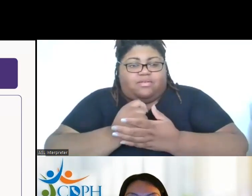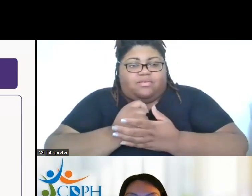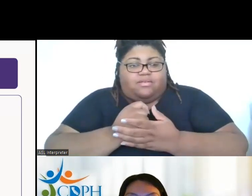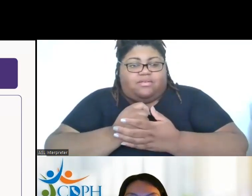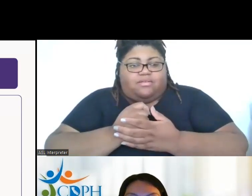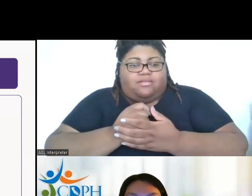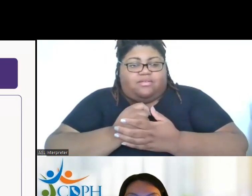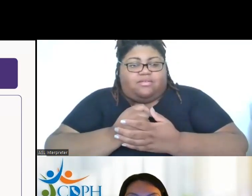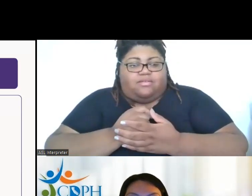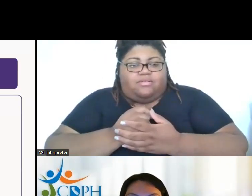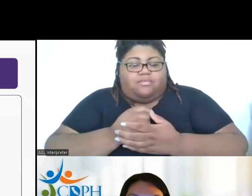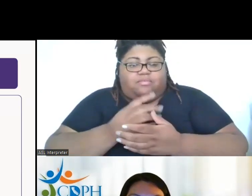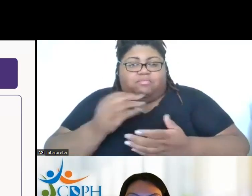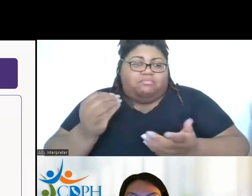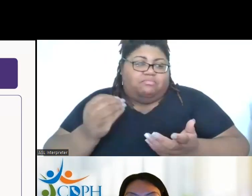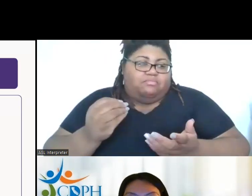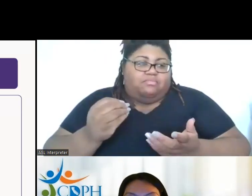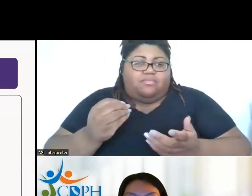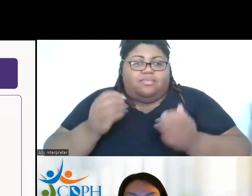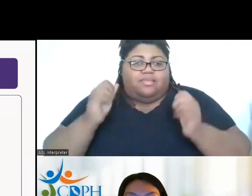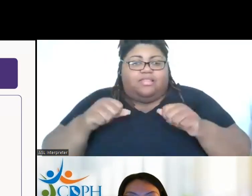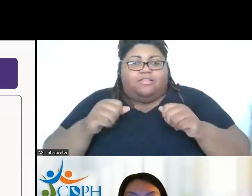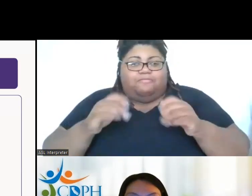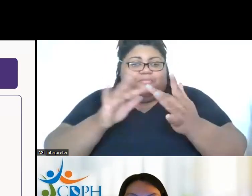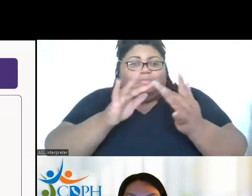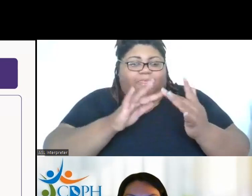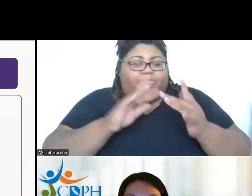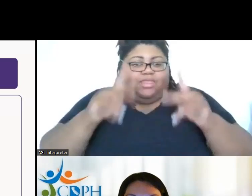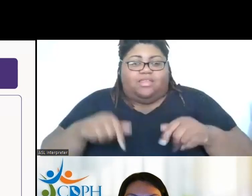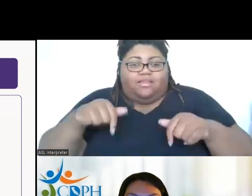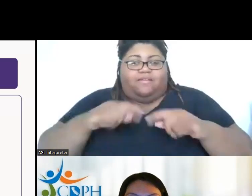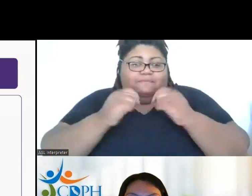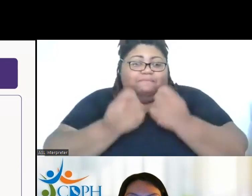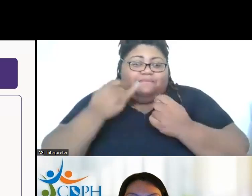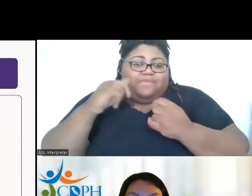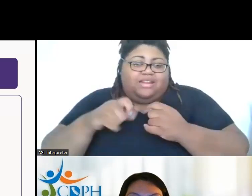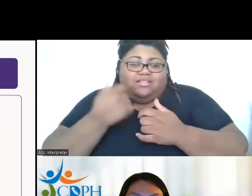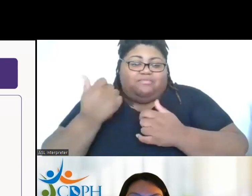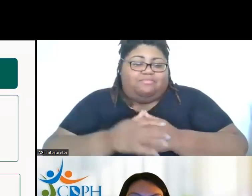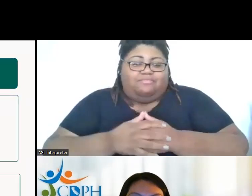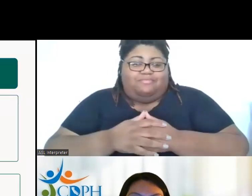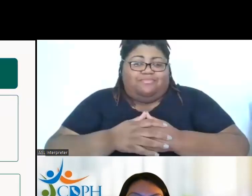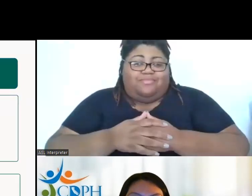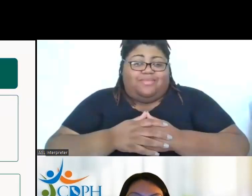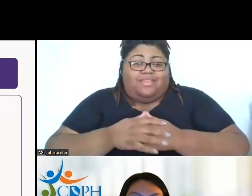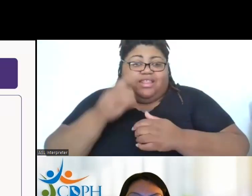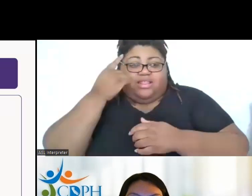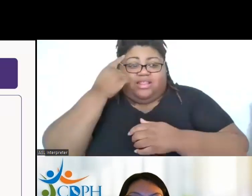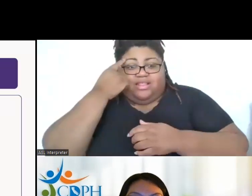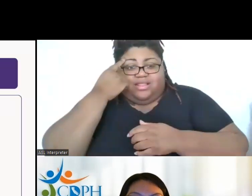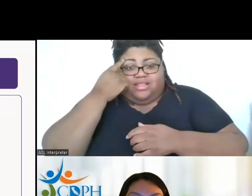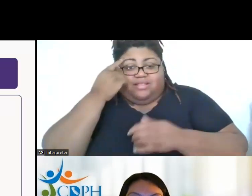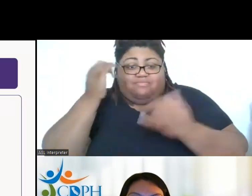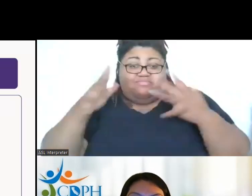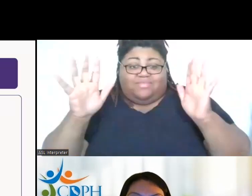toolkit and contacts from our team if you would need anything else. And with that, I think that's